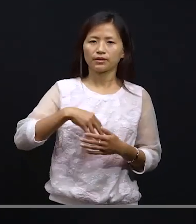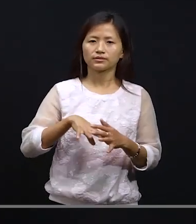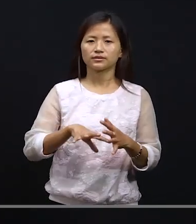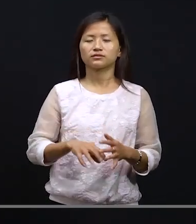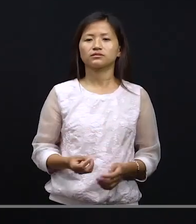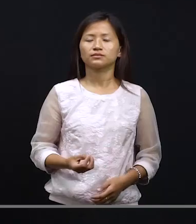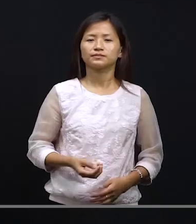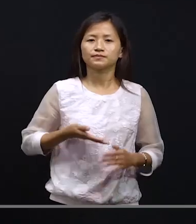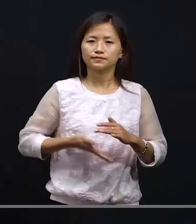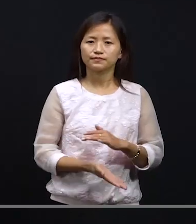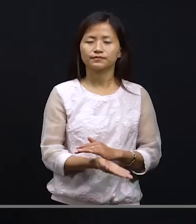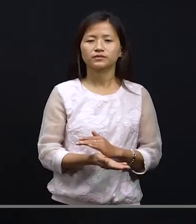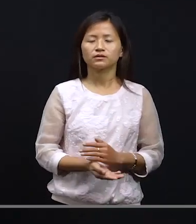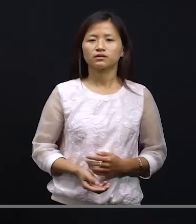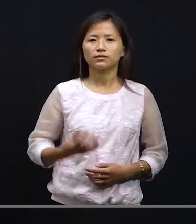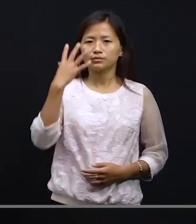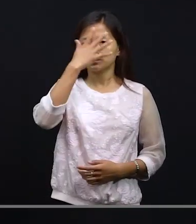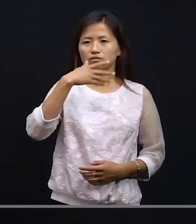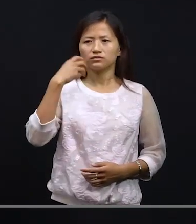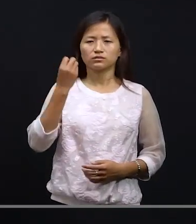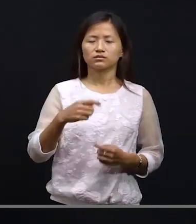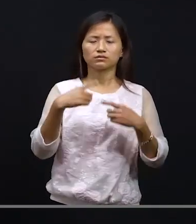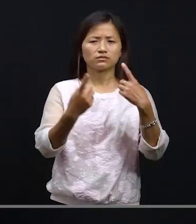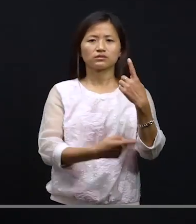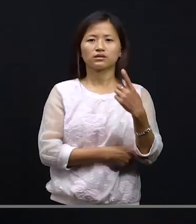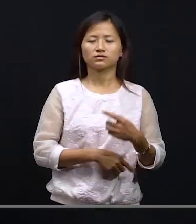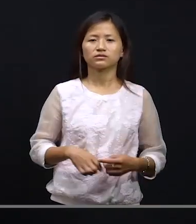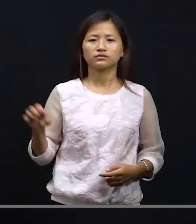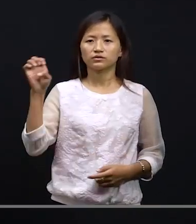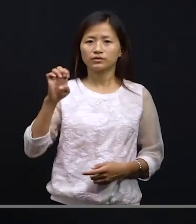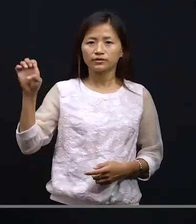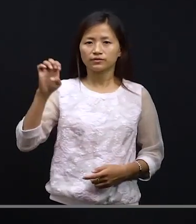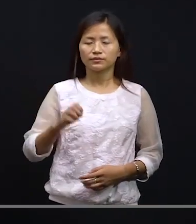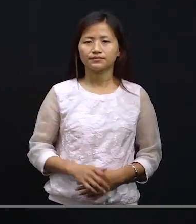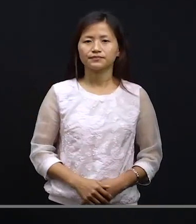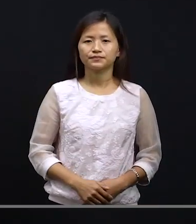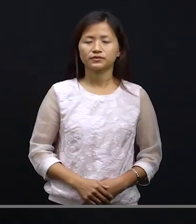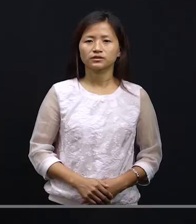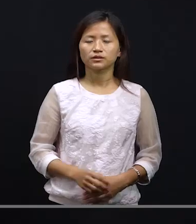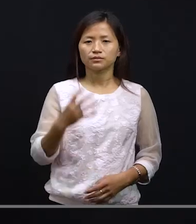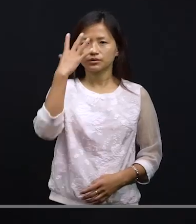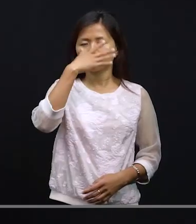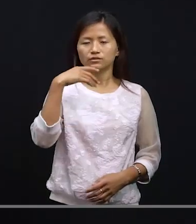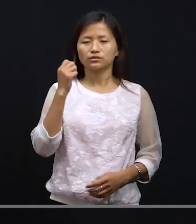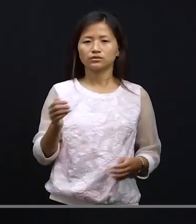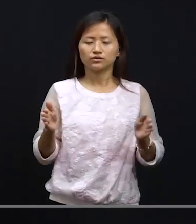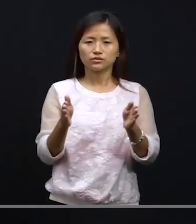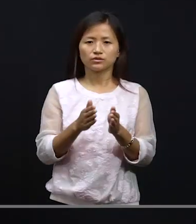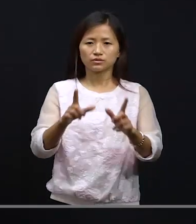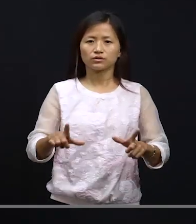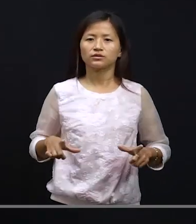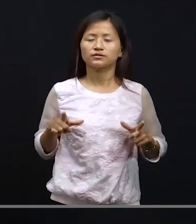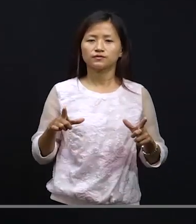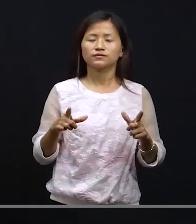That means beauty will not last forever. It will be just for a short time. Beauty is short-lived. The narrator knew this very